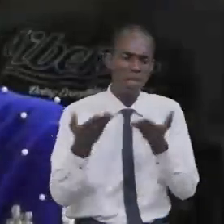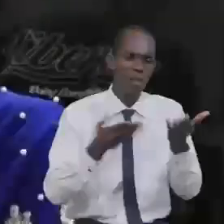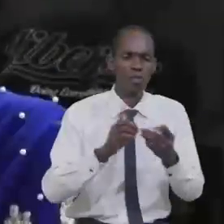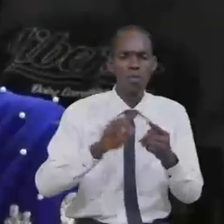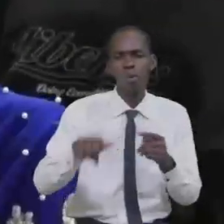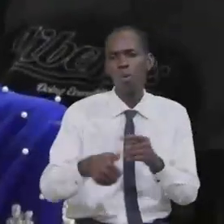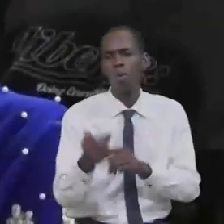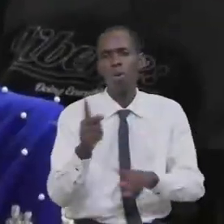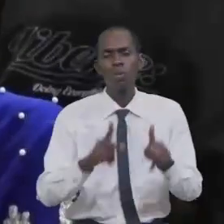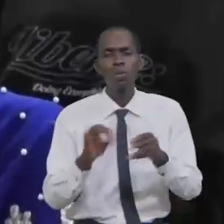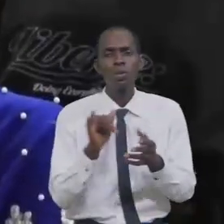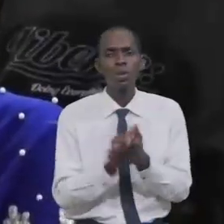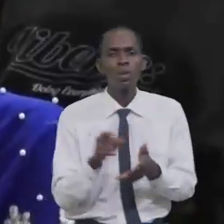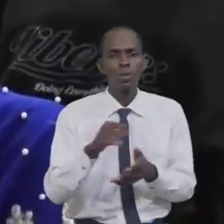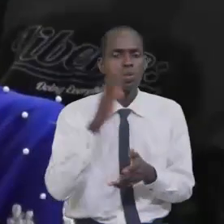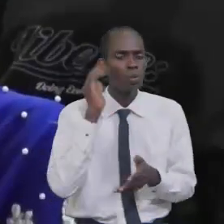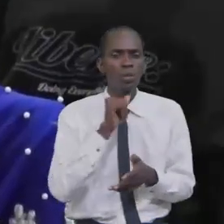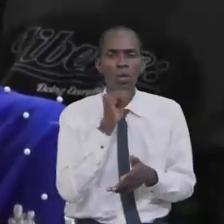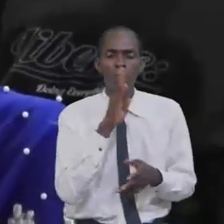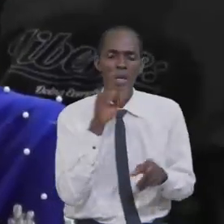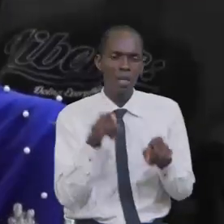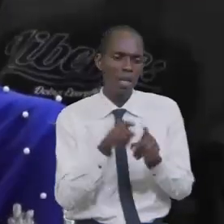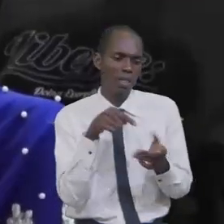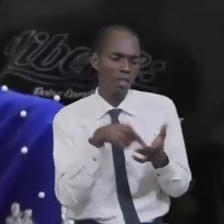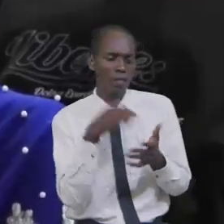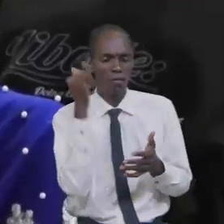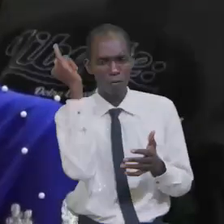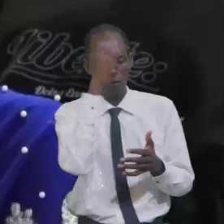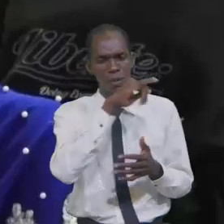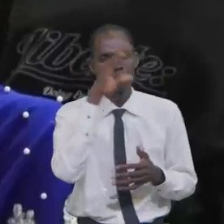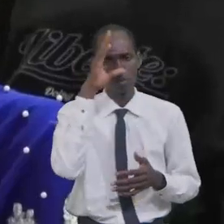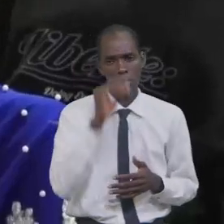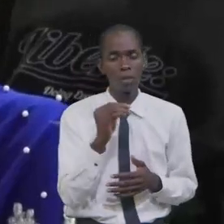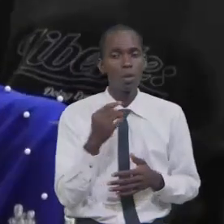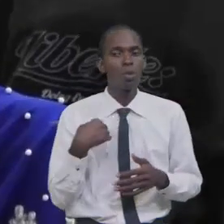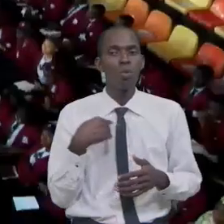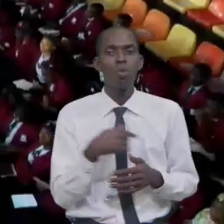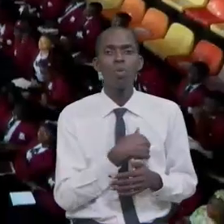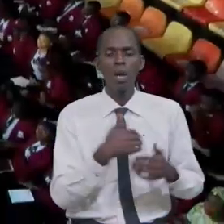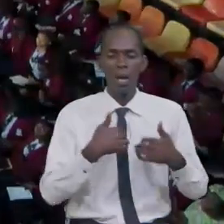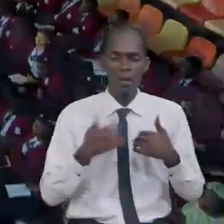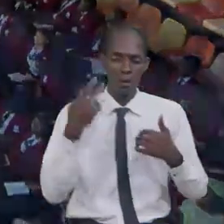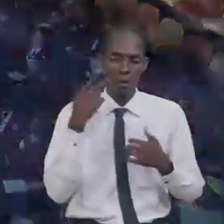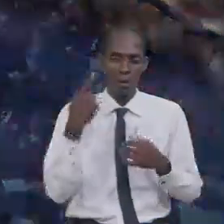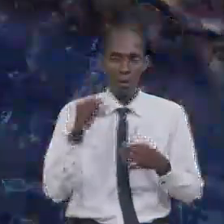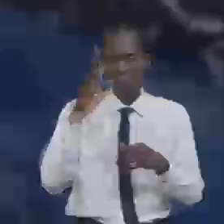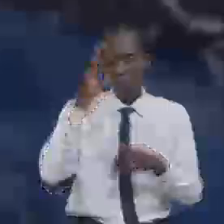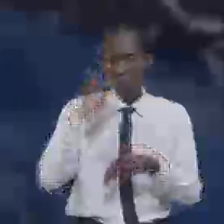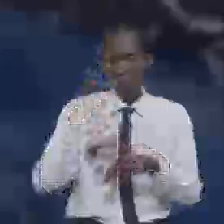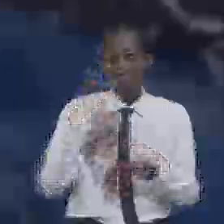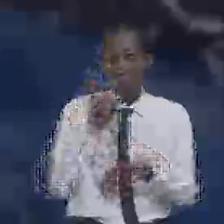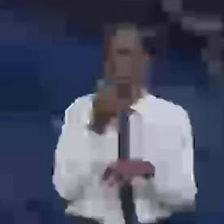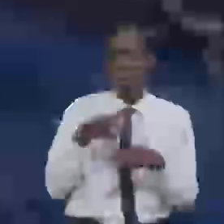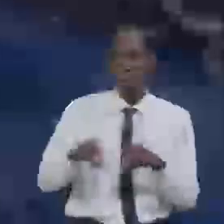you'll not be like this foolish man. We're seeing the man on the wrong path. I want to turn now to the man on